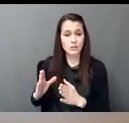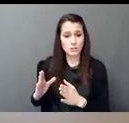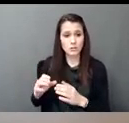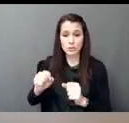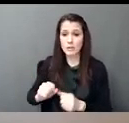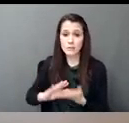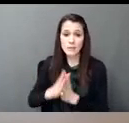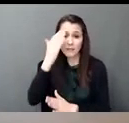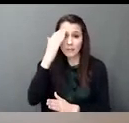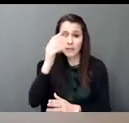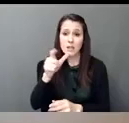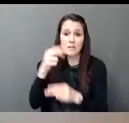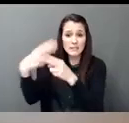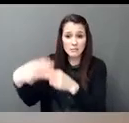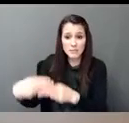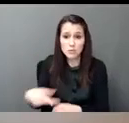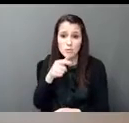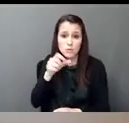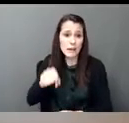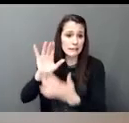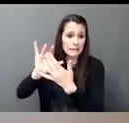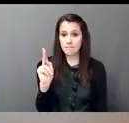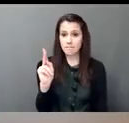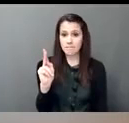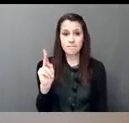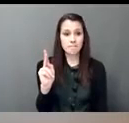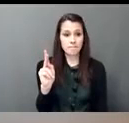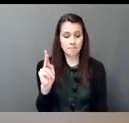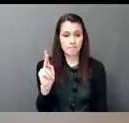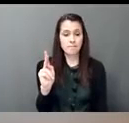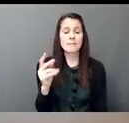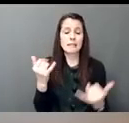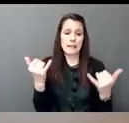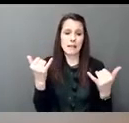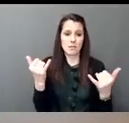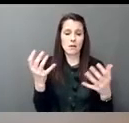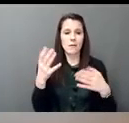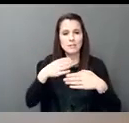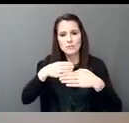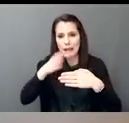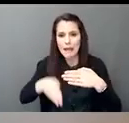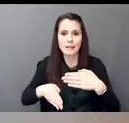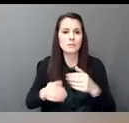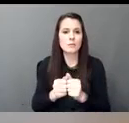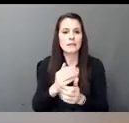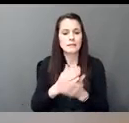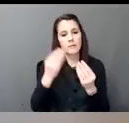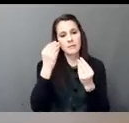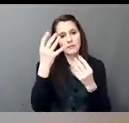them so that you know who to talk to. I want to end on some information about the